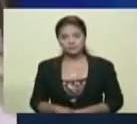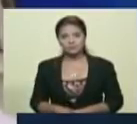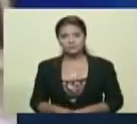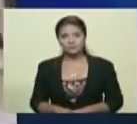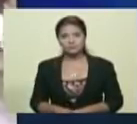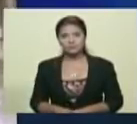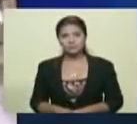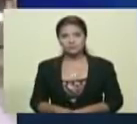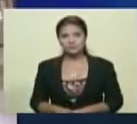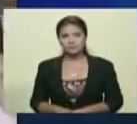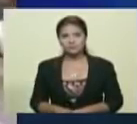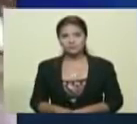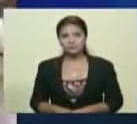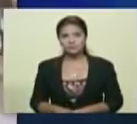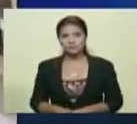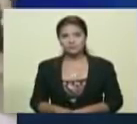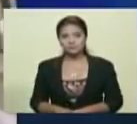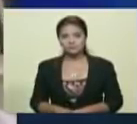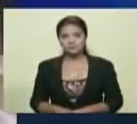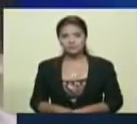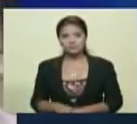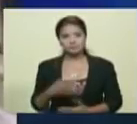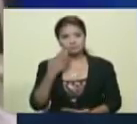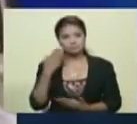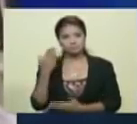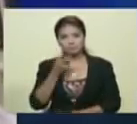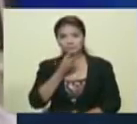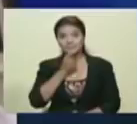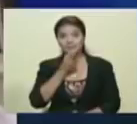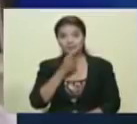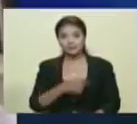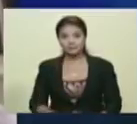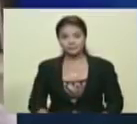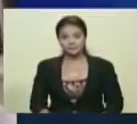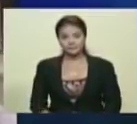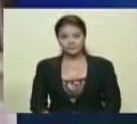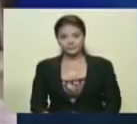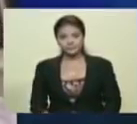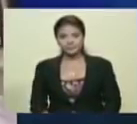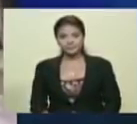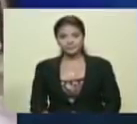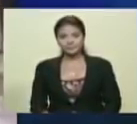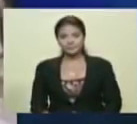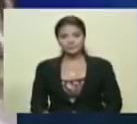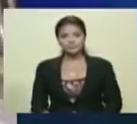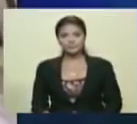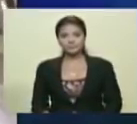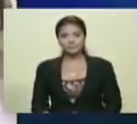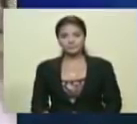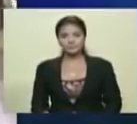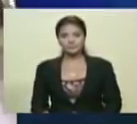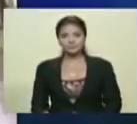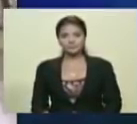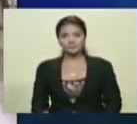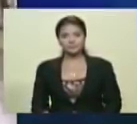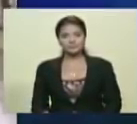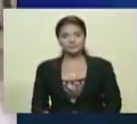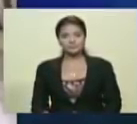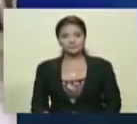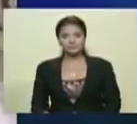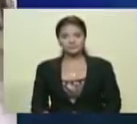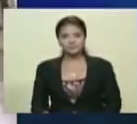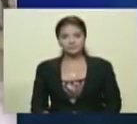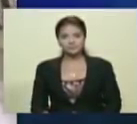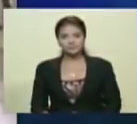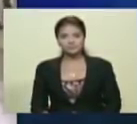presidencia de estos medios viene desde Estados Unidos. President Maduro, my name is Dan Kavalik, and I'm coming to you from Pittsburgh, Pennsylvania, in the United States. I teach international